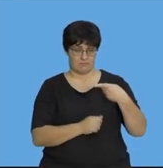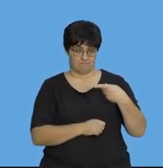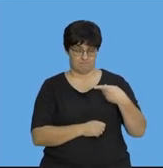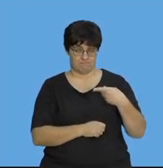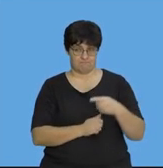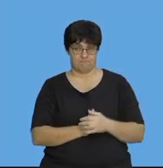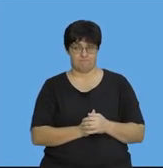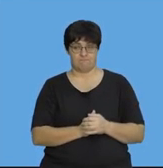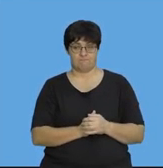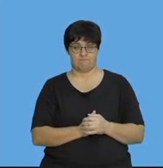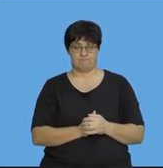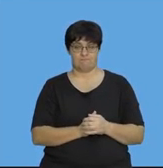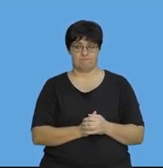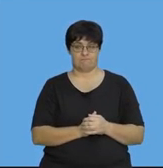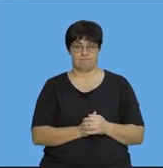one.